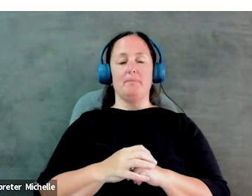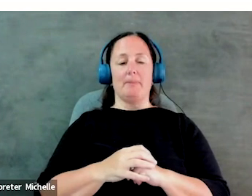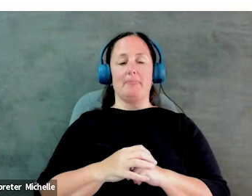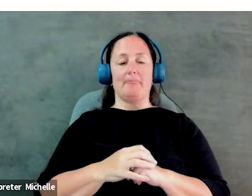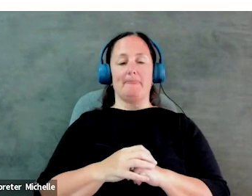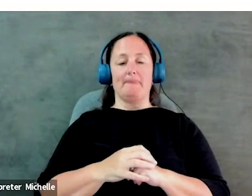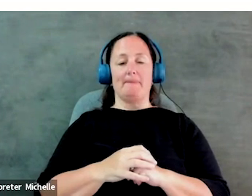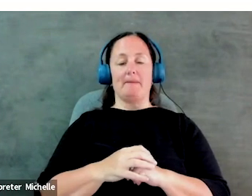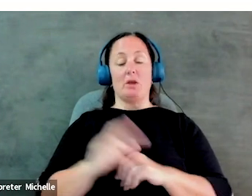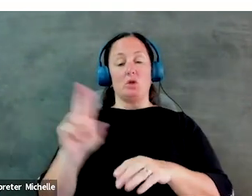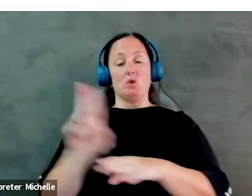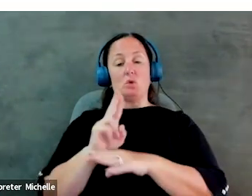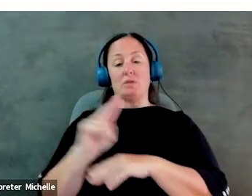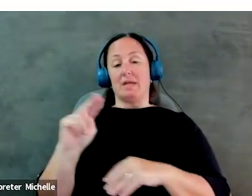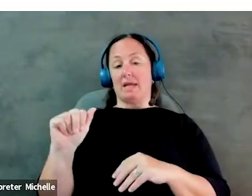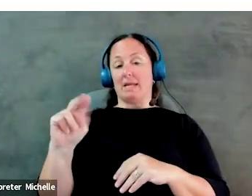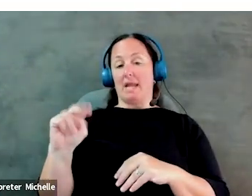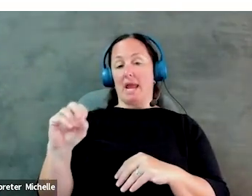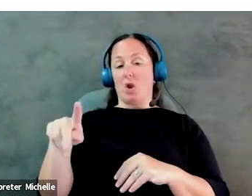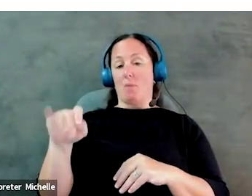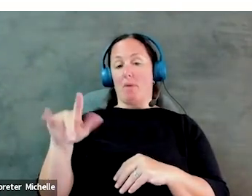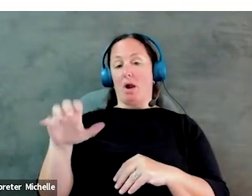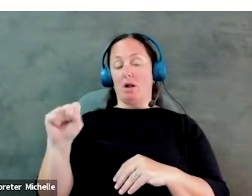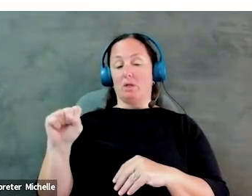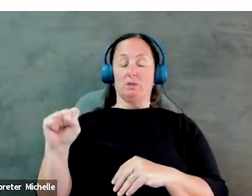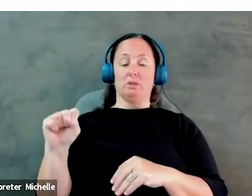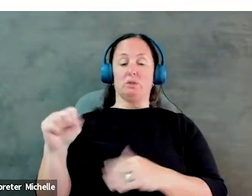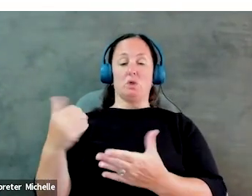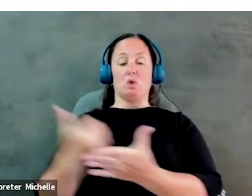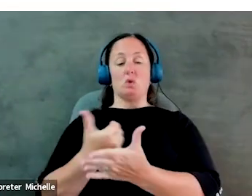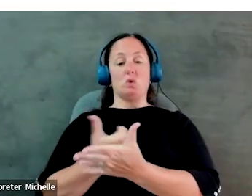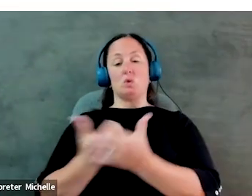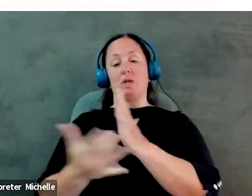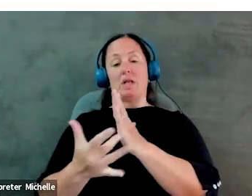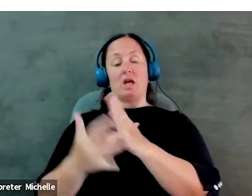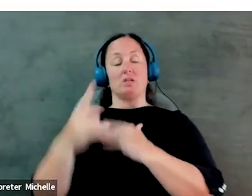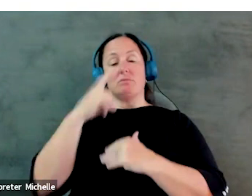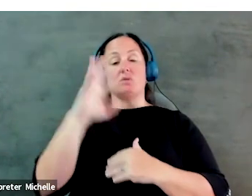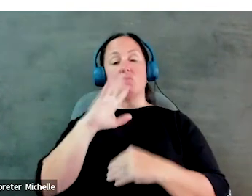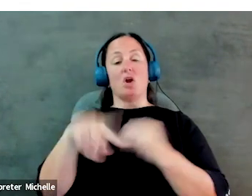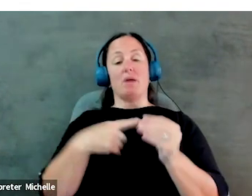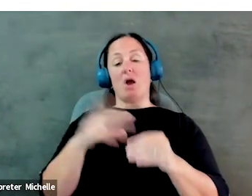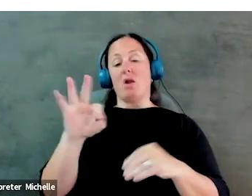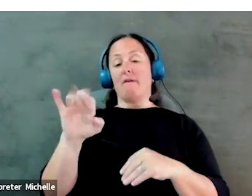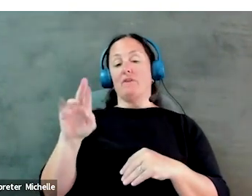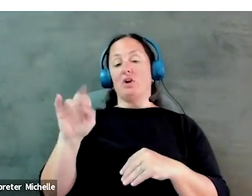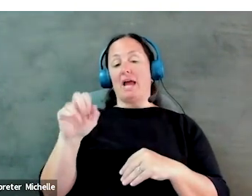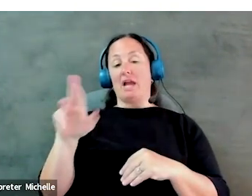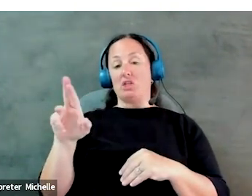And the use of nano particles is in vogue because when we talk about fertilization, these